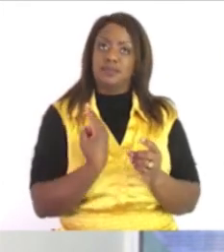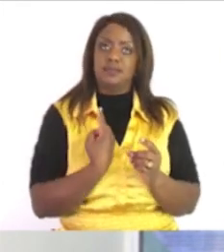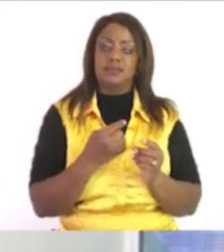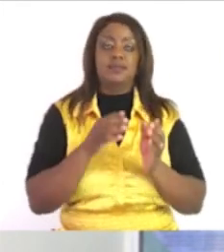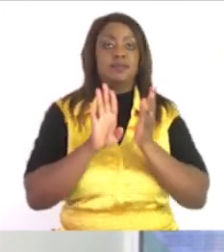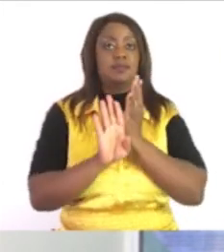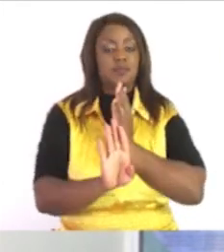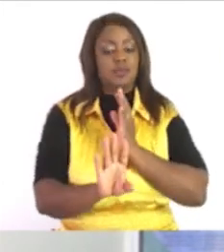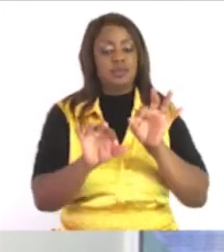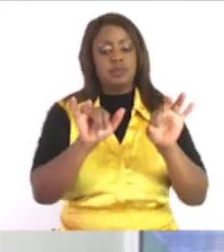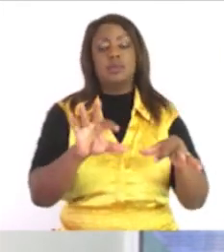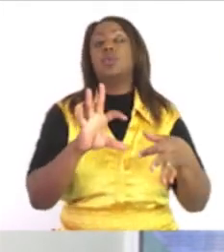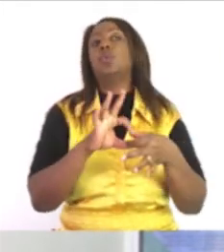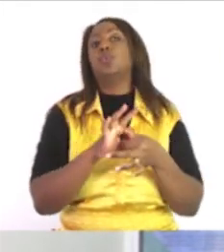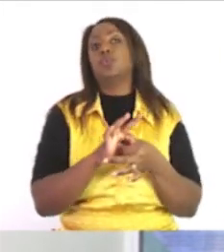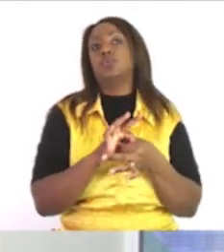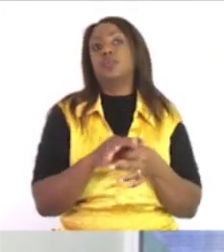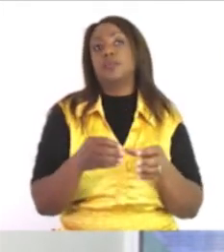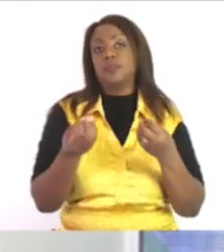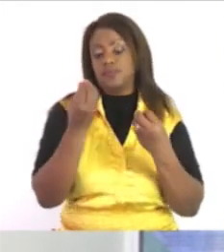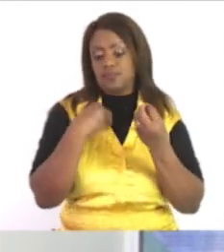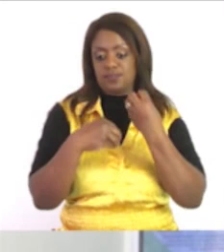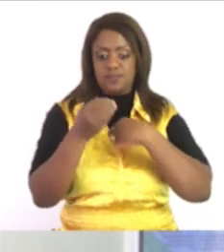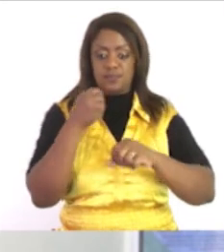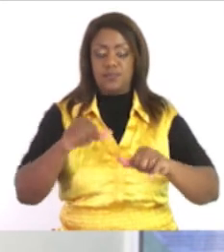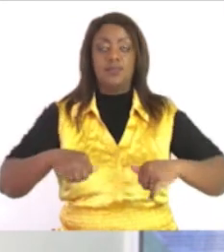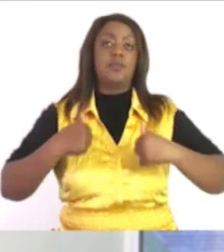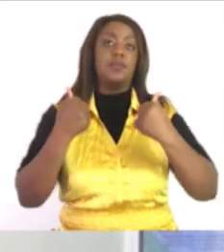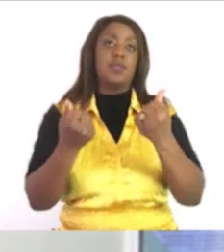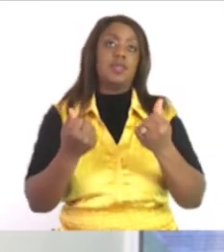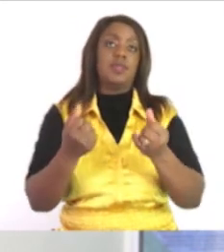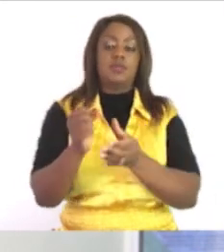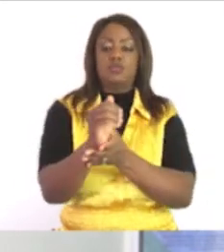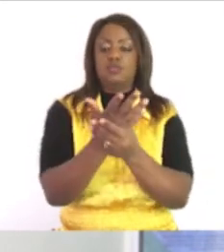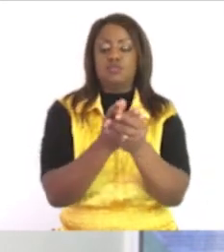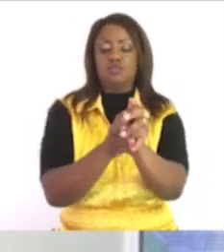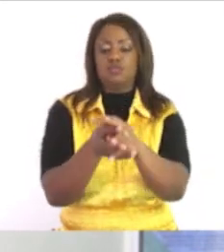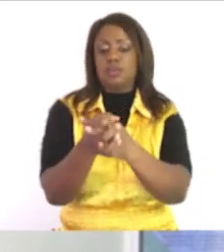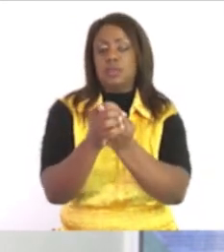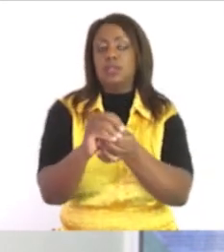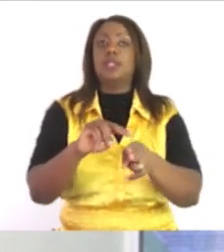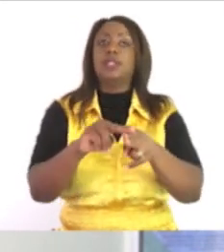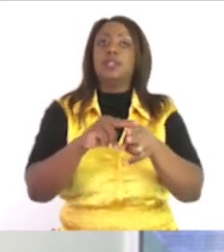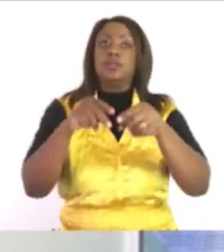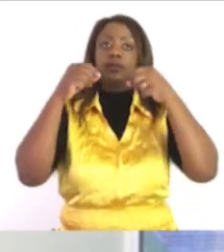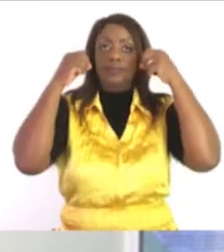Stay home, eat healthy, wash your hands, wear a mask, stay